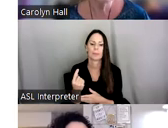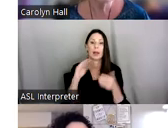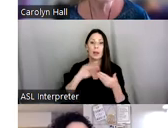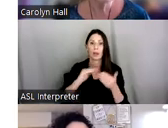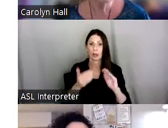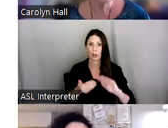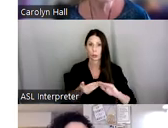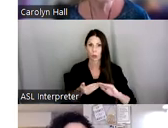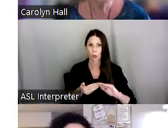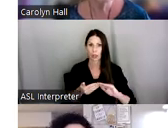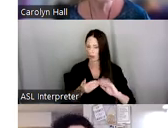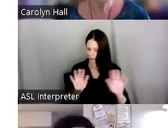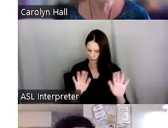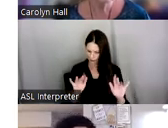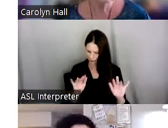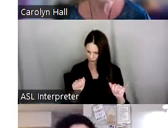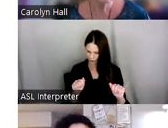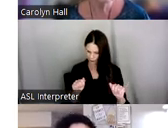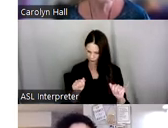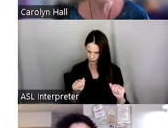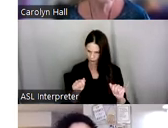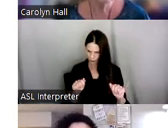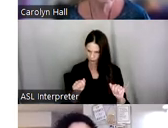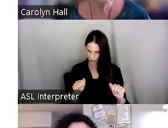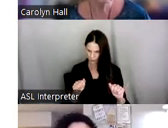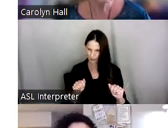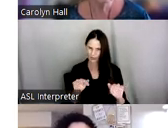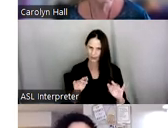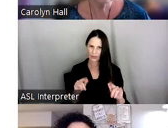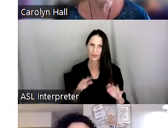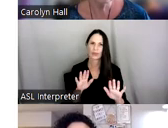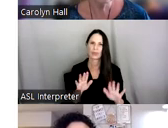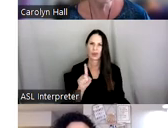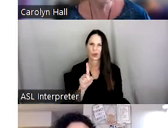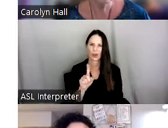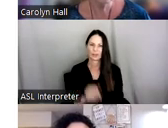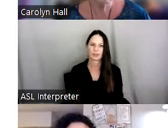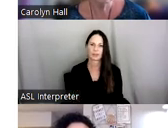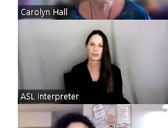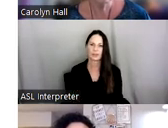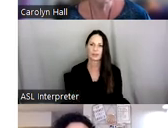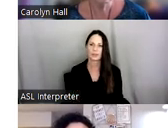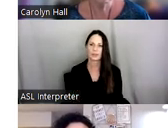community. I don't know. Was it corrections? Hold on.